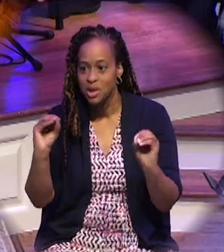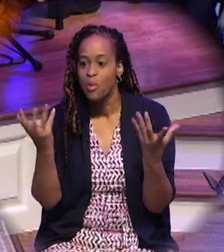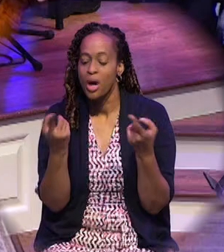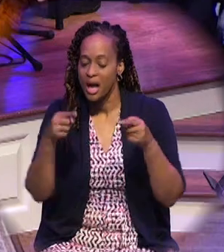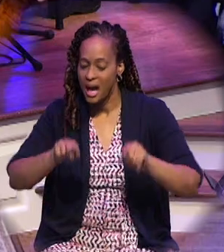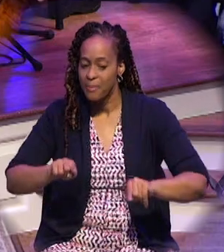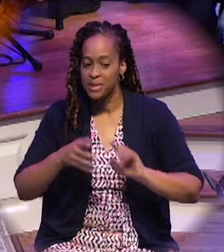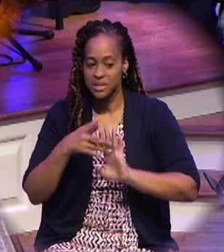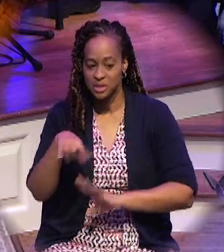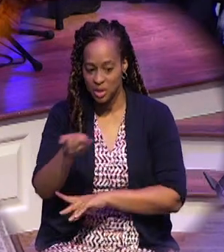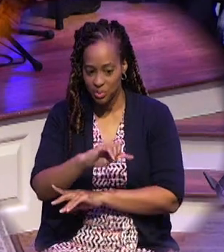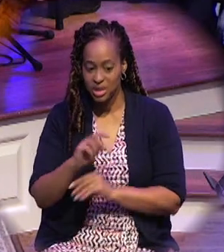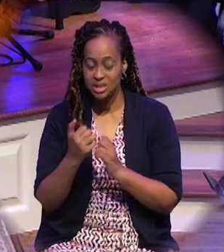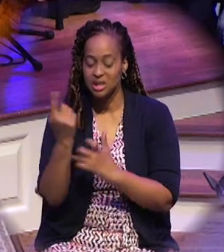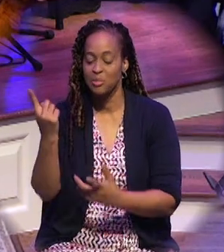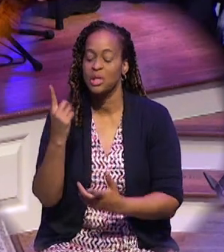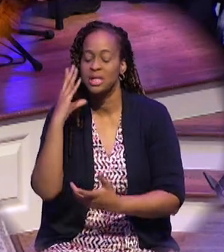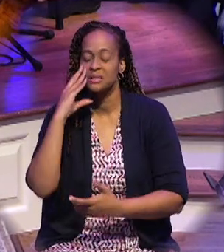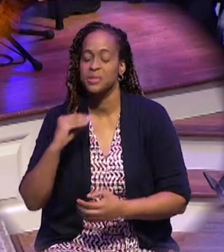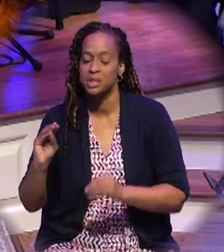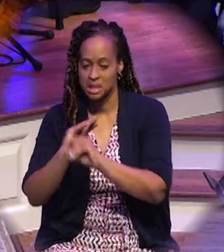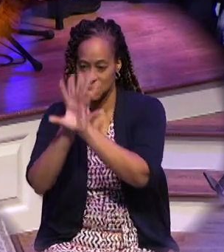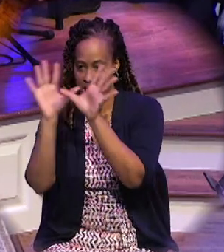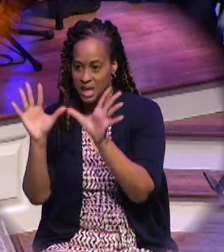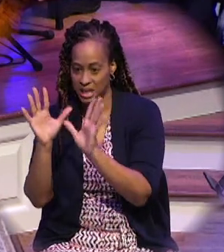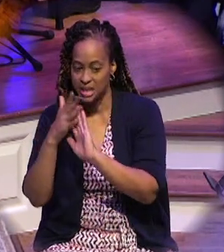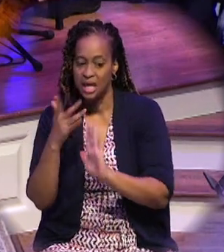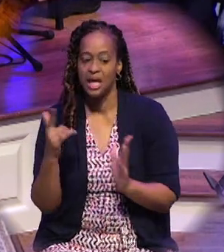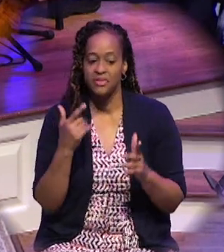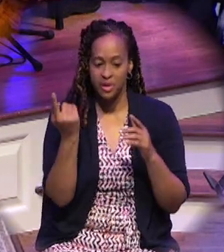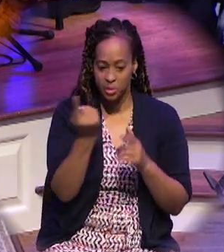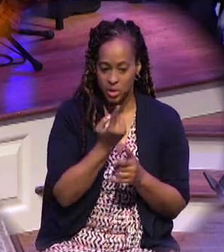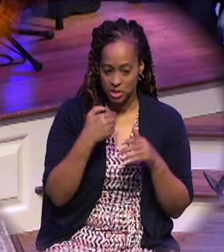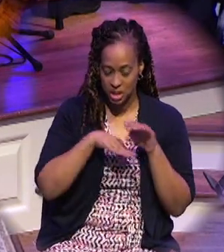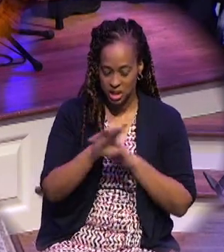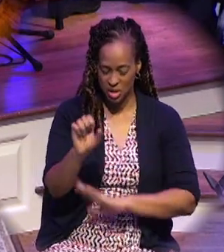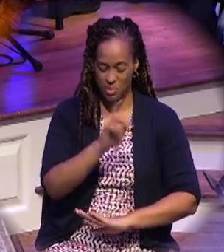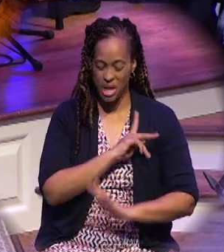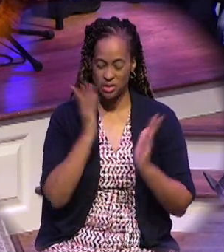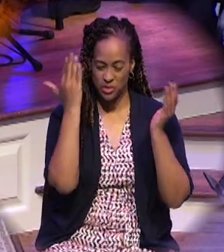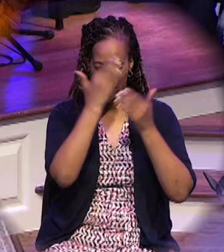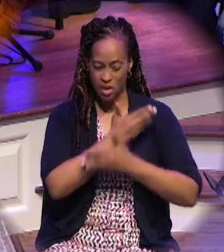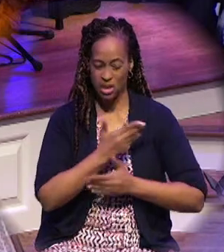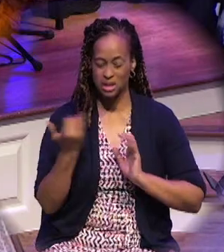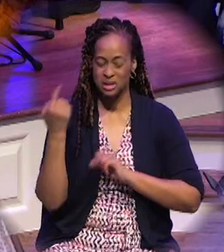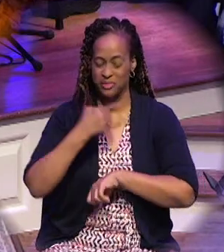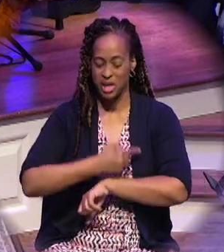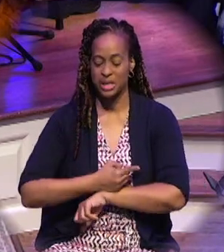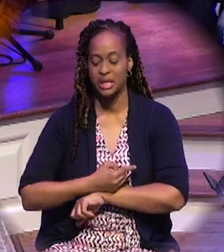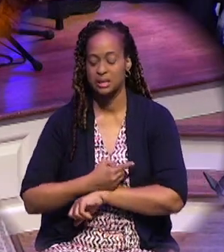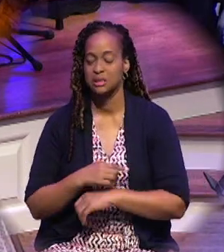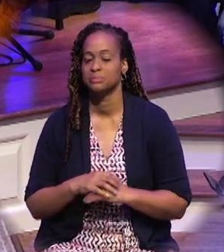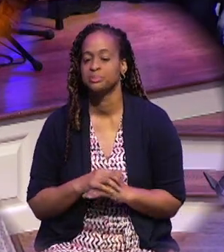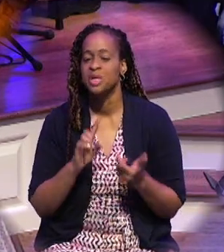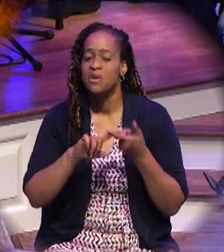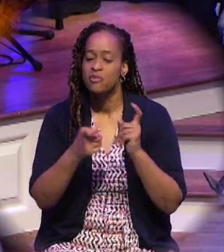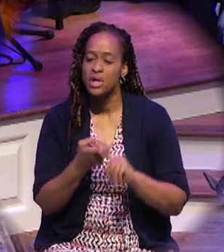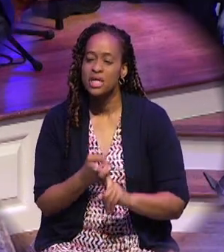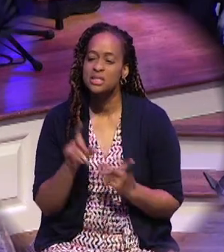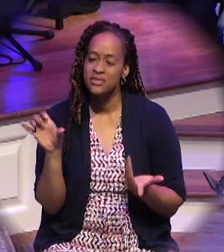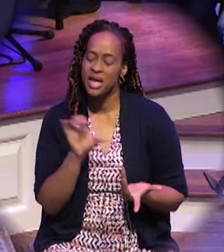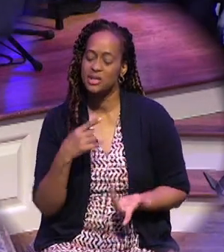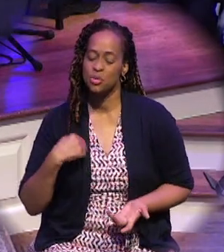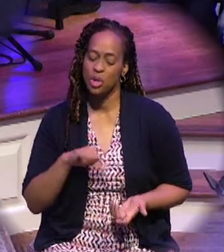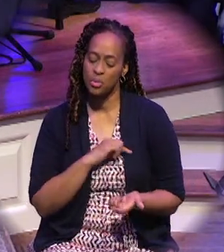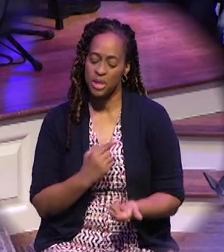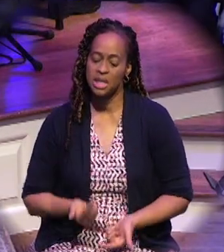when we get a glimpse of the light. And then once again, encounter the darkness of our days. My friends, that's where we